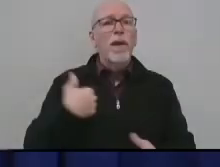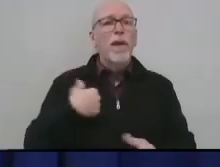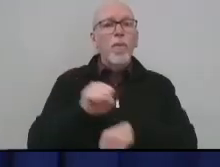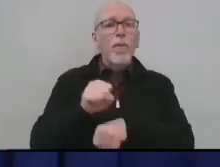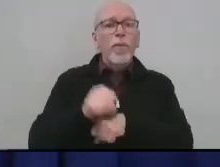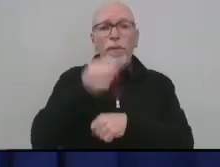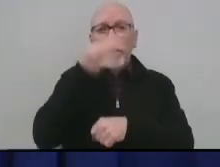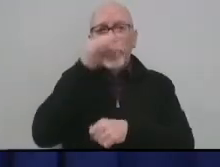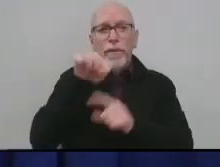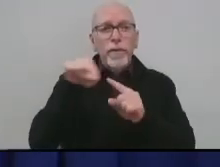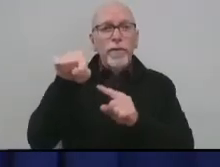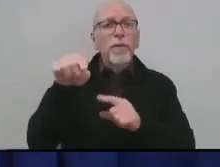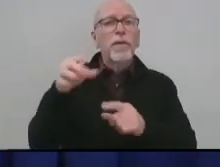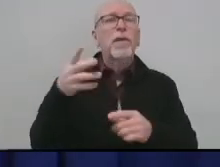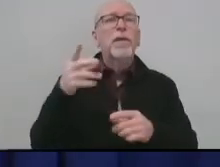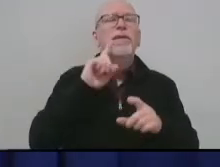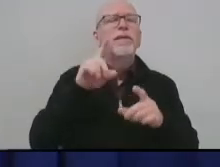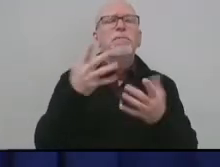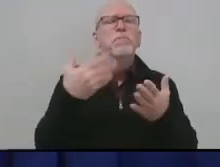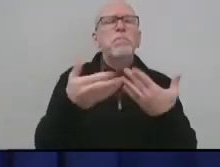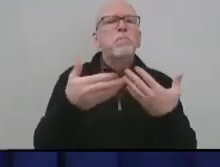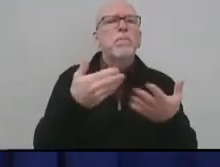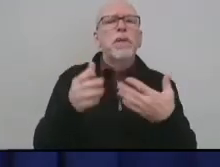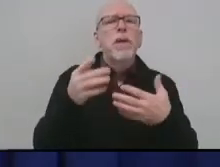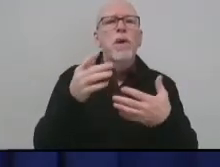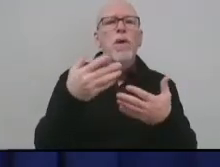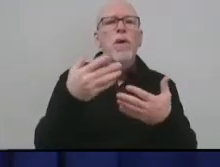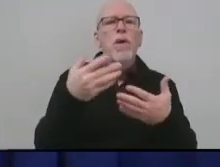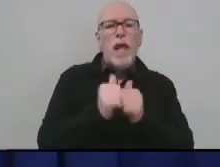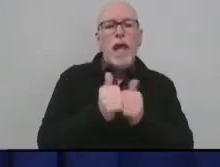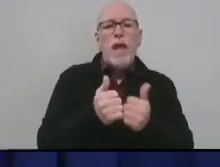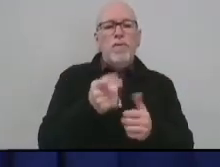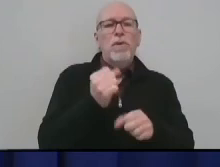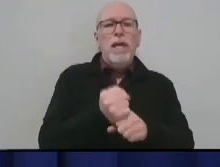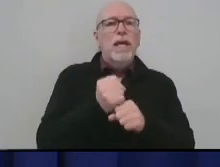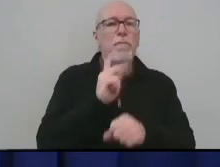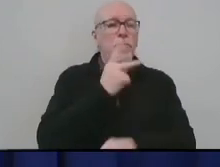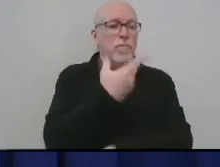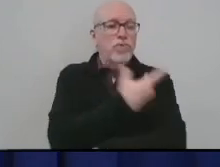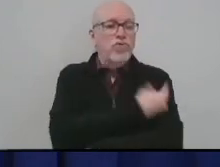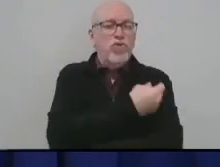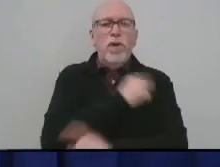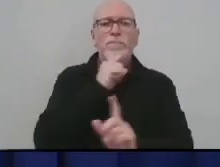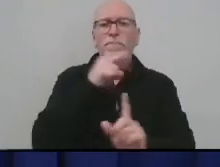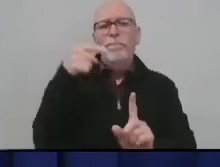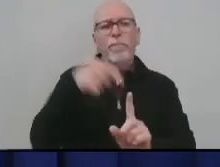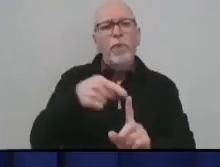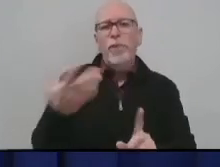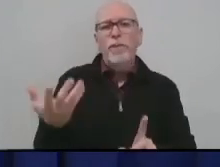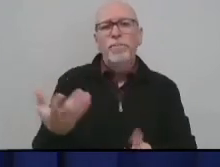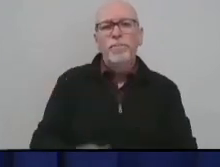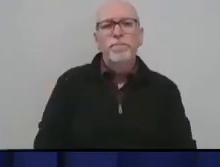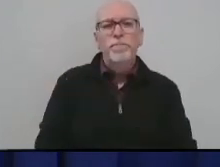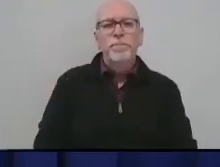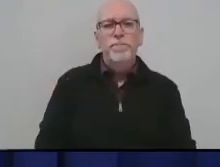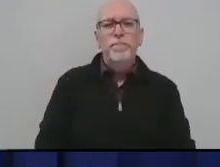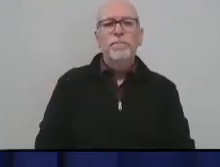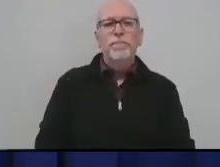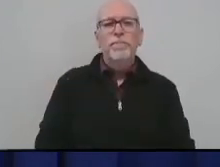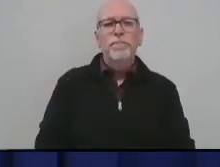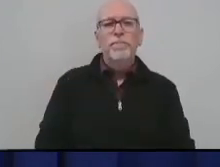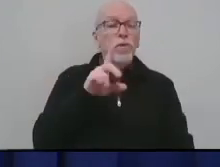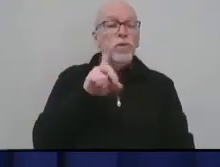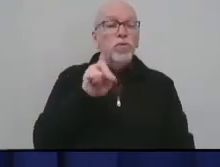whatever it is that helps to facilitate to get this vaccine in people's arms is what we support. We do look, however,